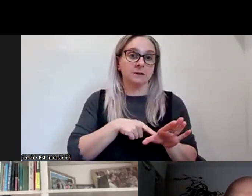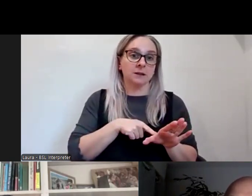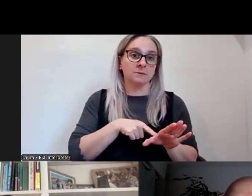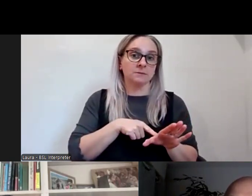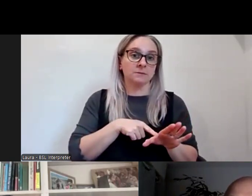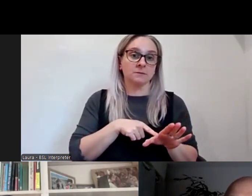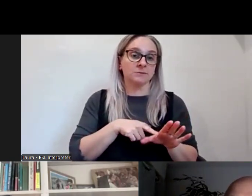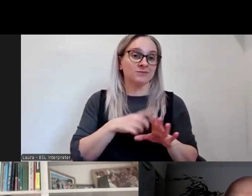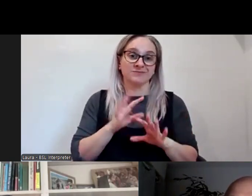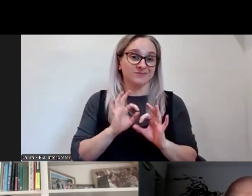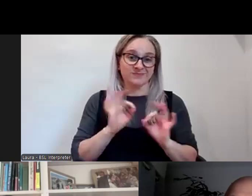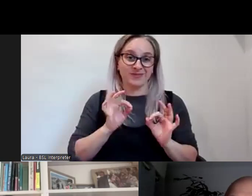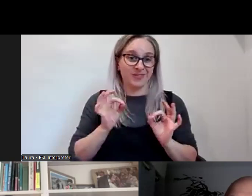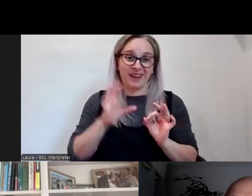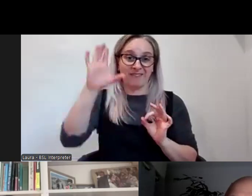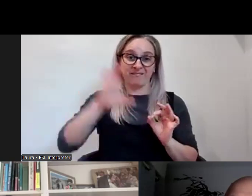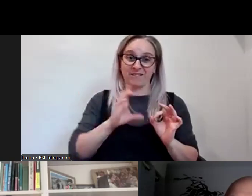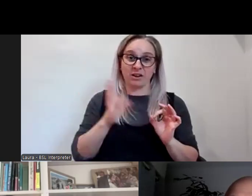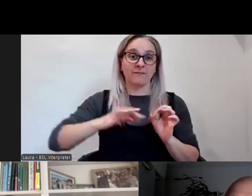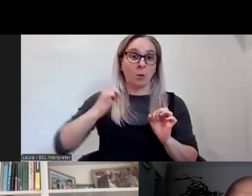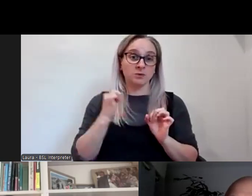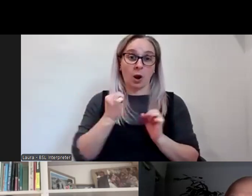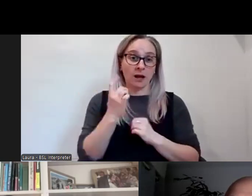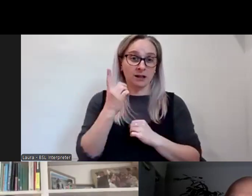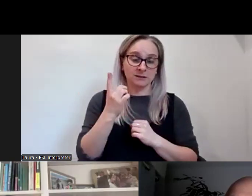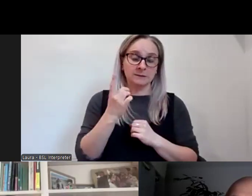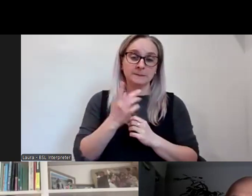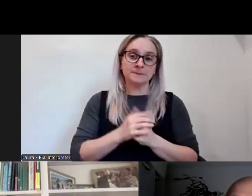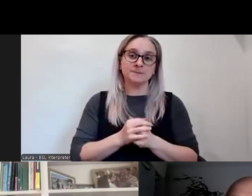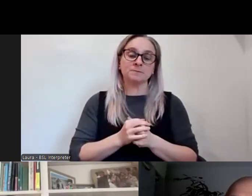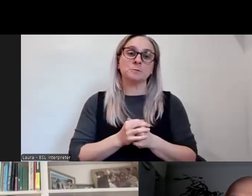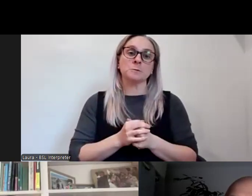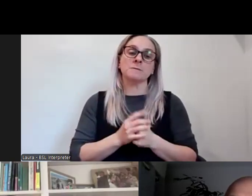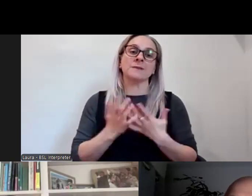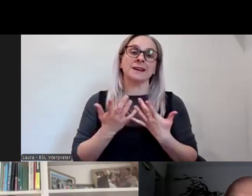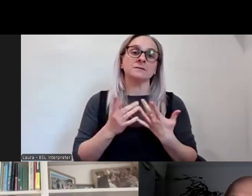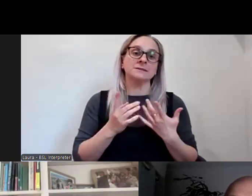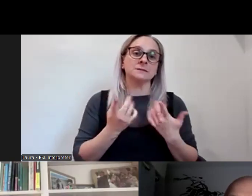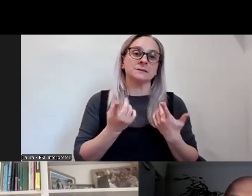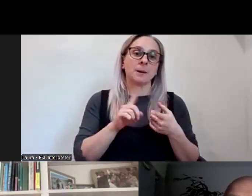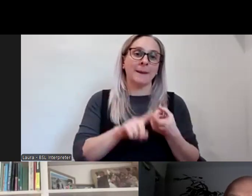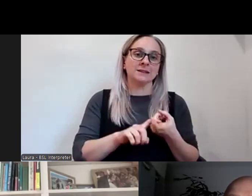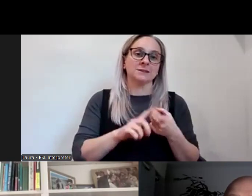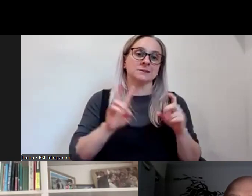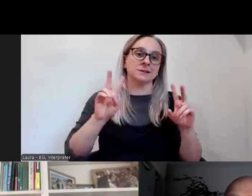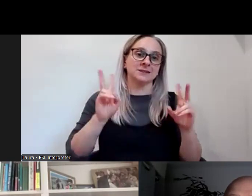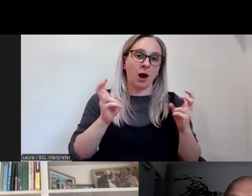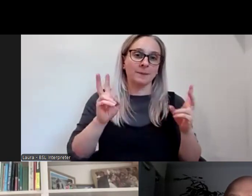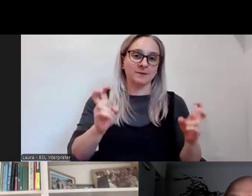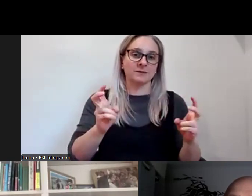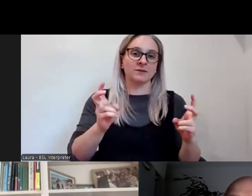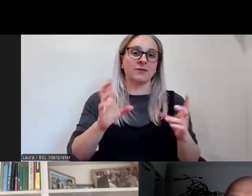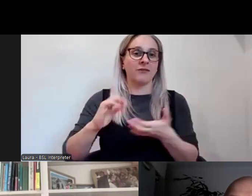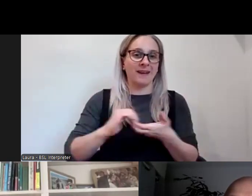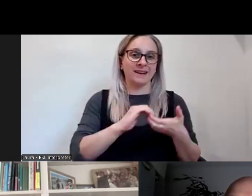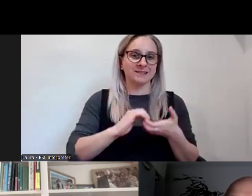Scotland funded fellowship. As I said at the beginning, which types of fellowship we're able to offer is dependent on the